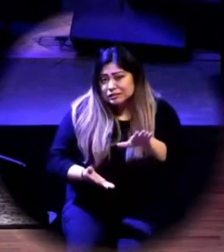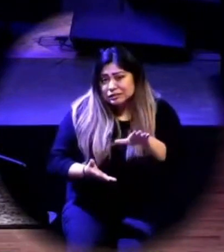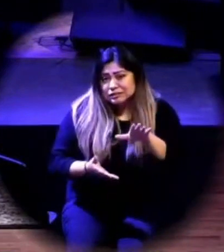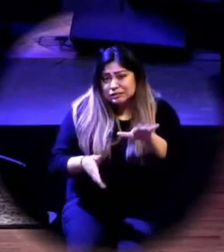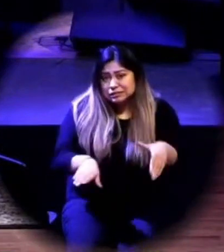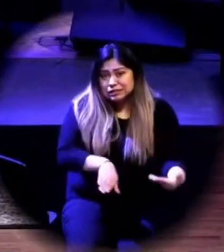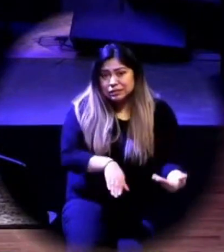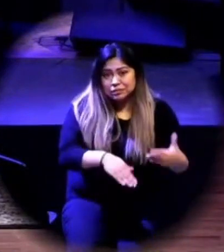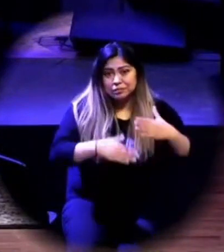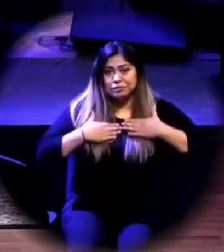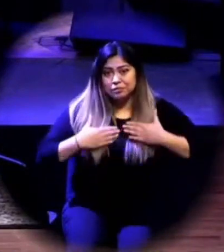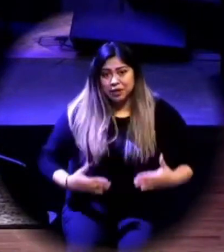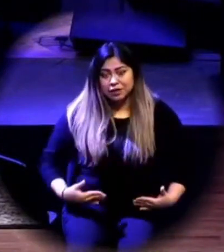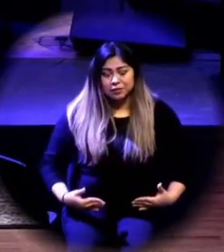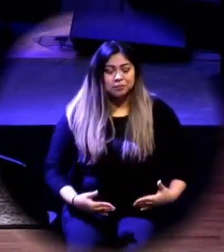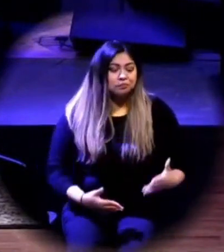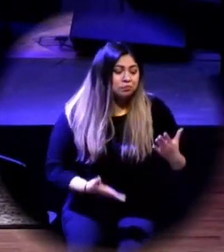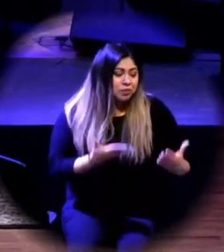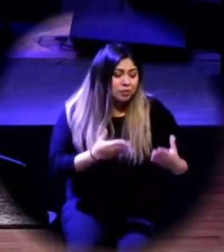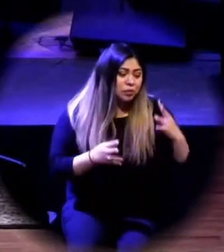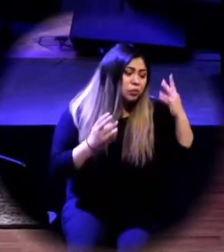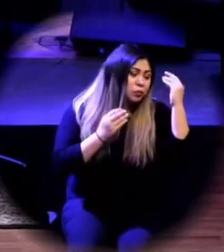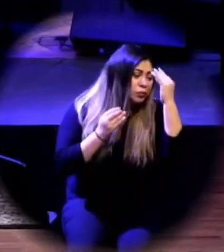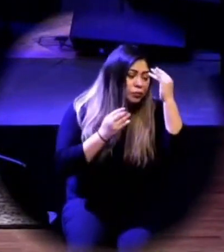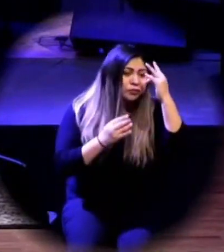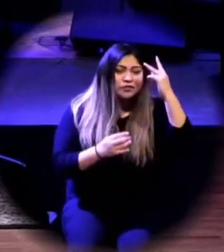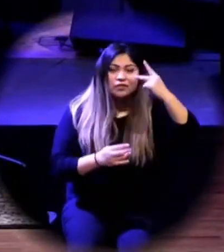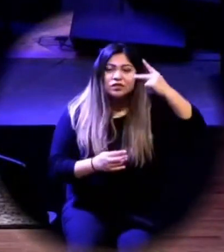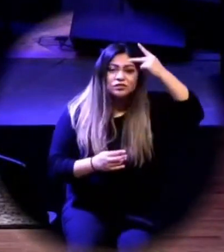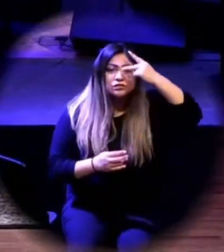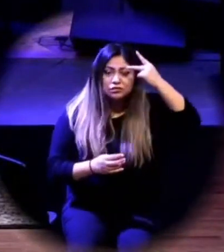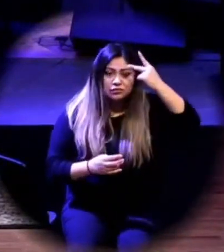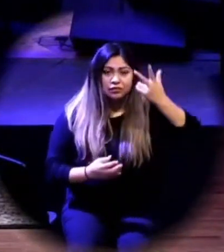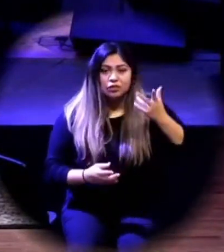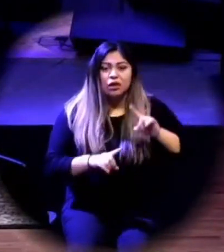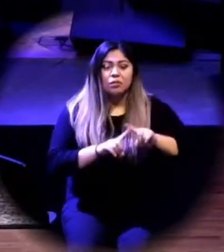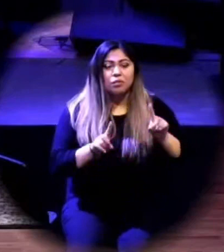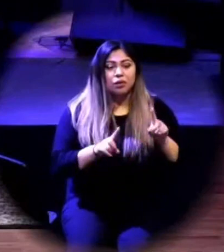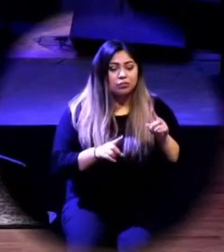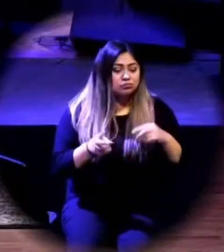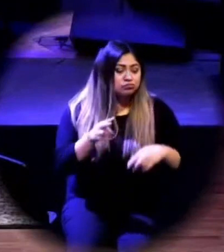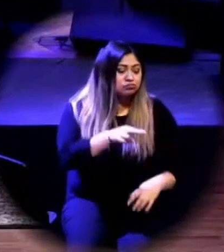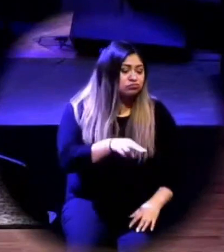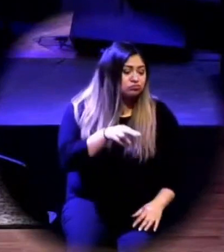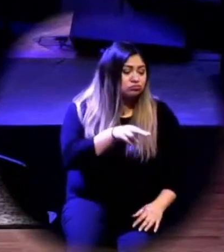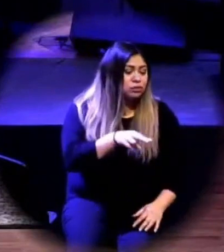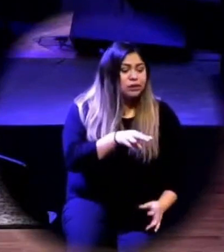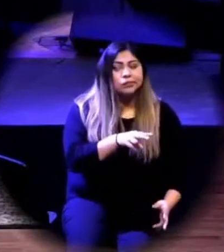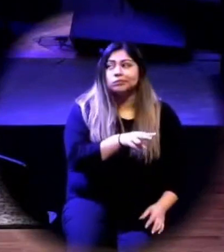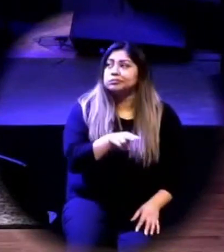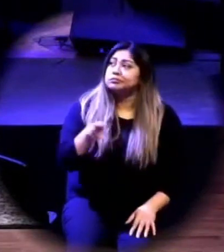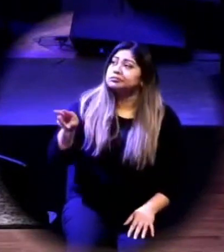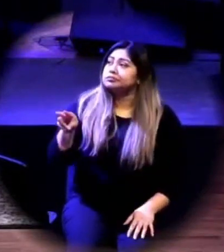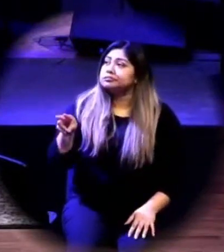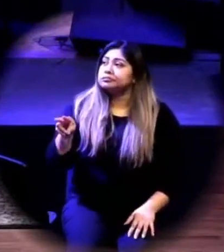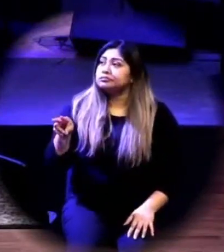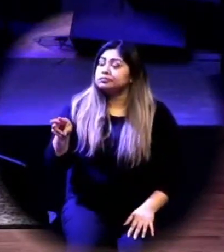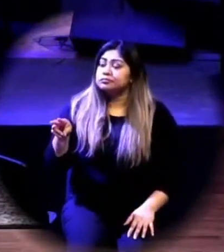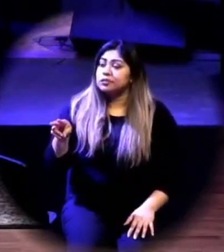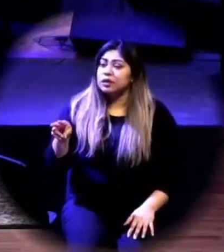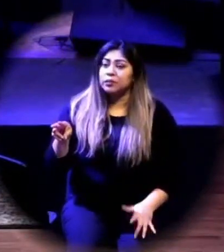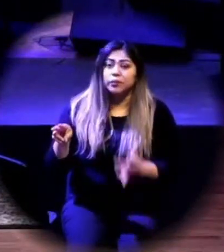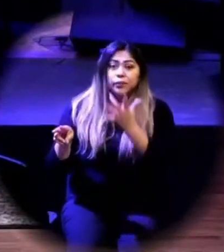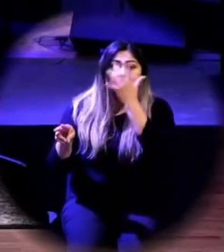the fleeting nature of life, but the moment we turn away from the sight, the thought of our own perpetuity that